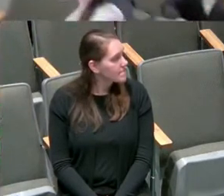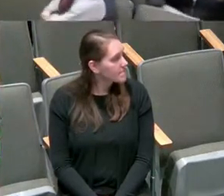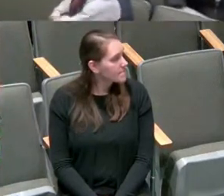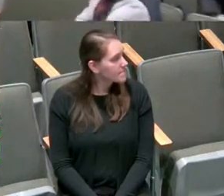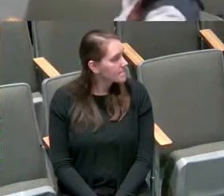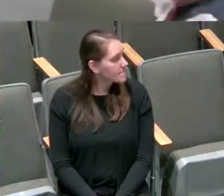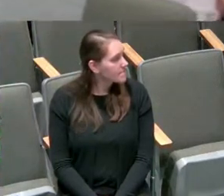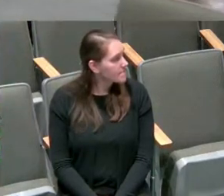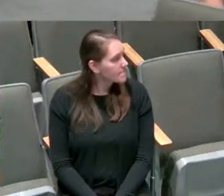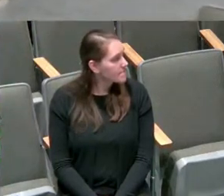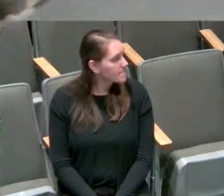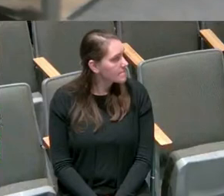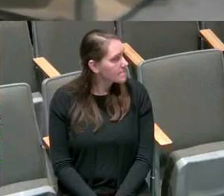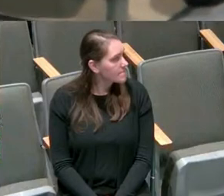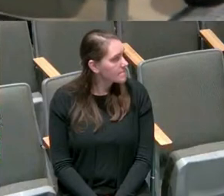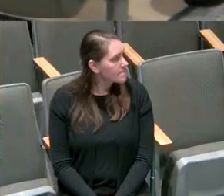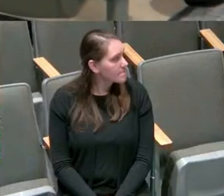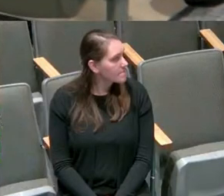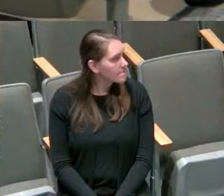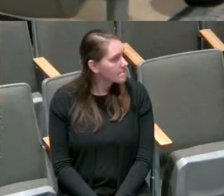for the okay